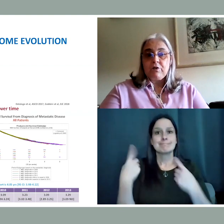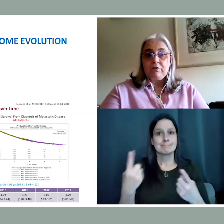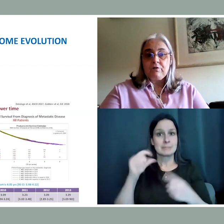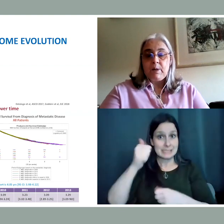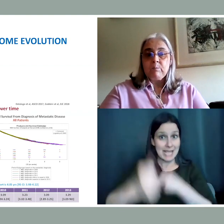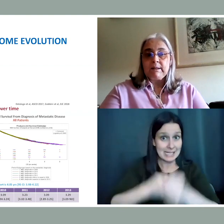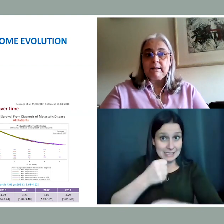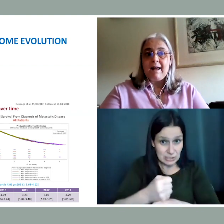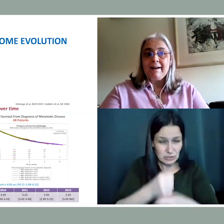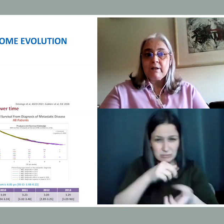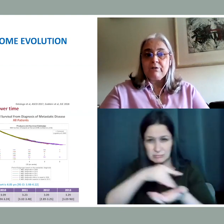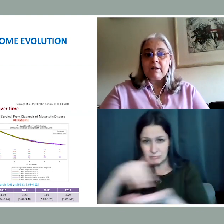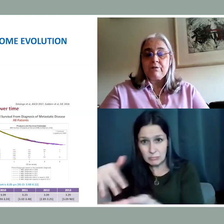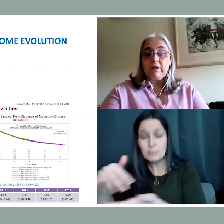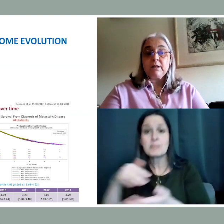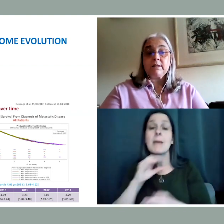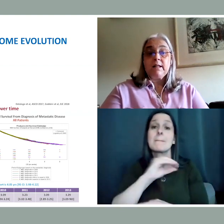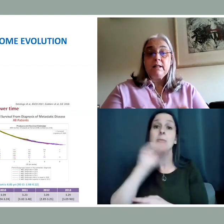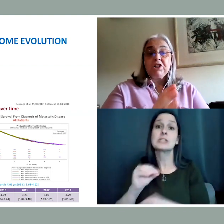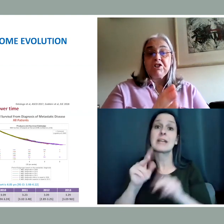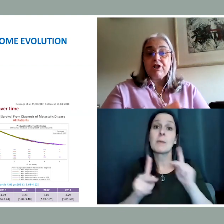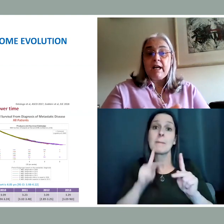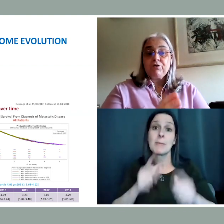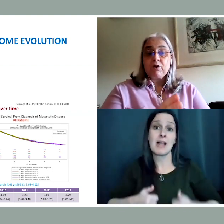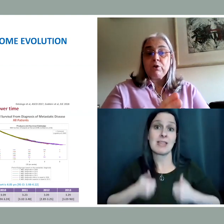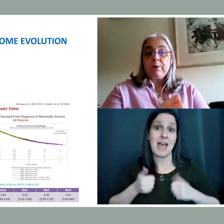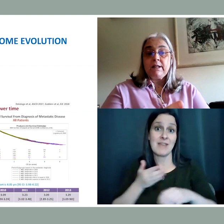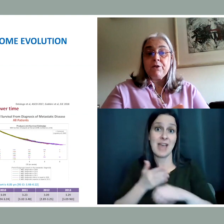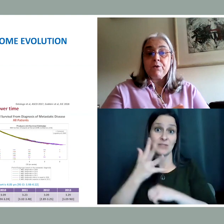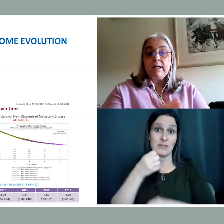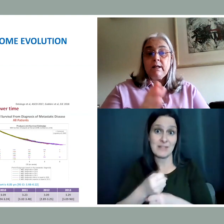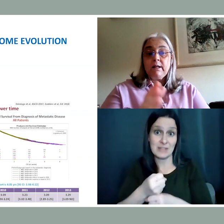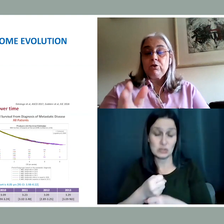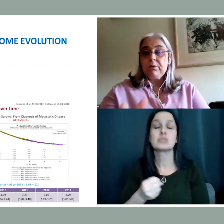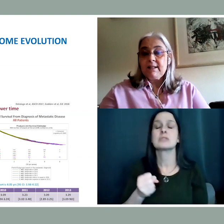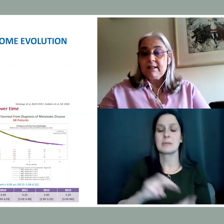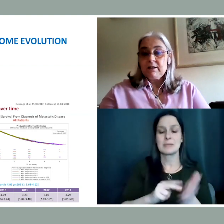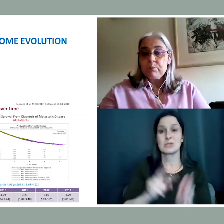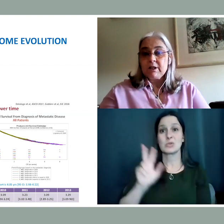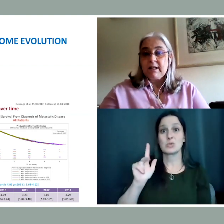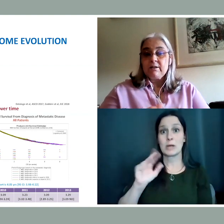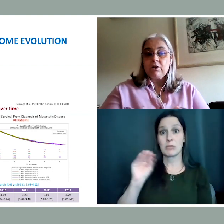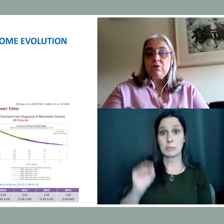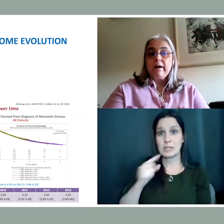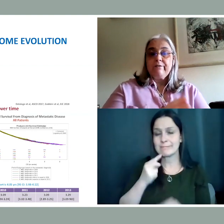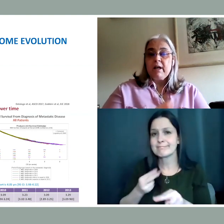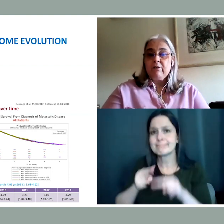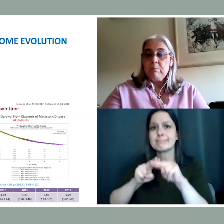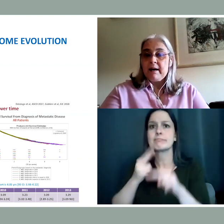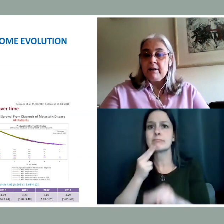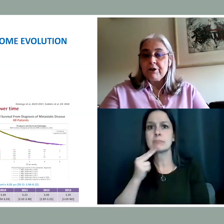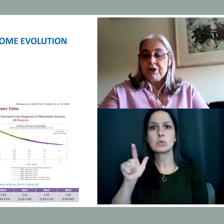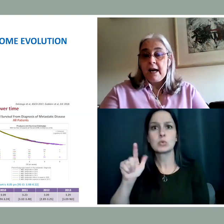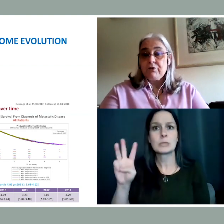percentage of people alive at 5 years just changed from 23 to 26%. So